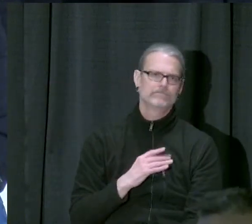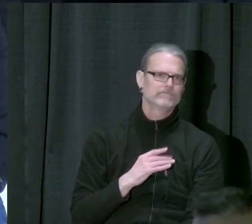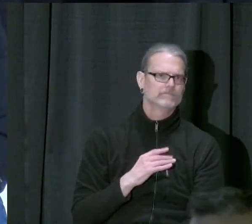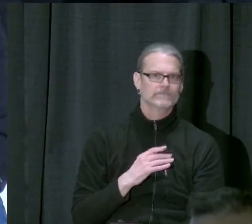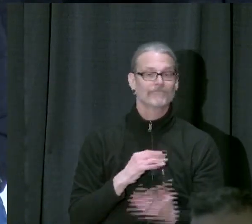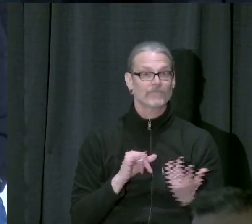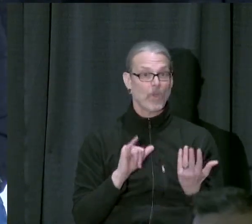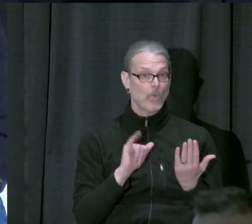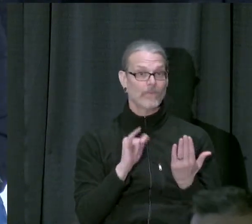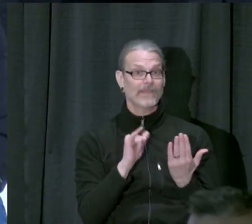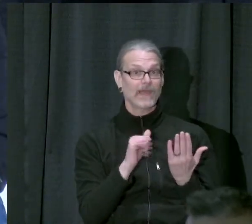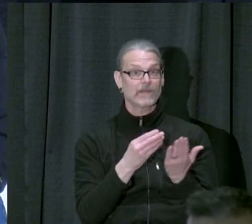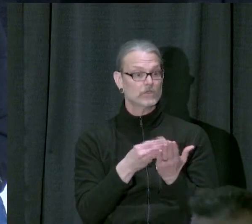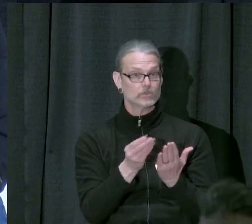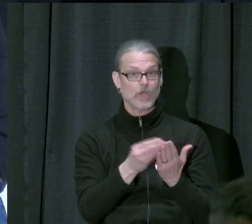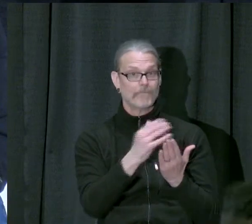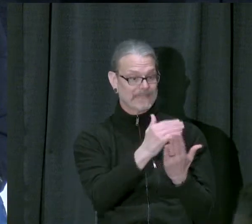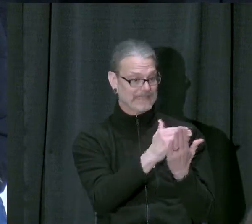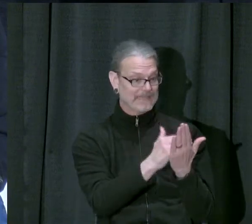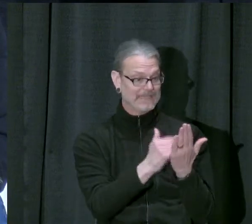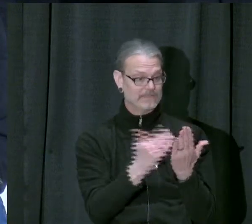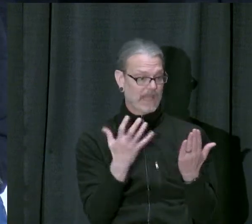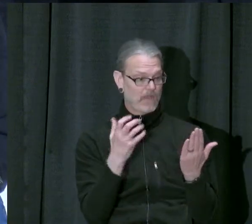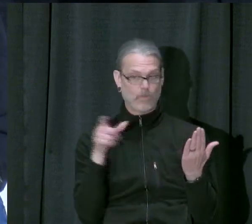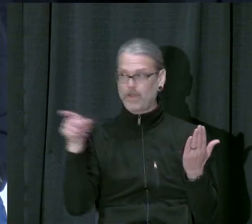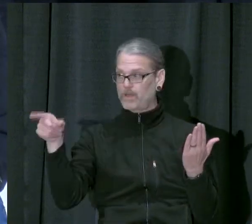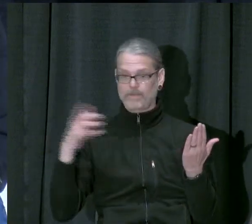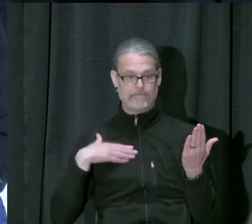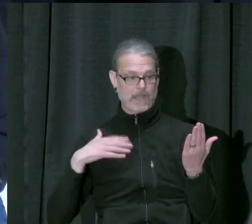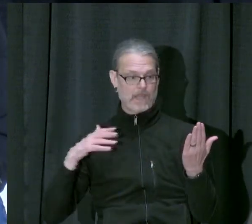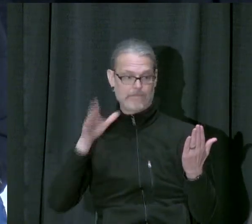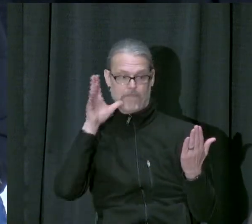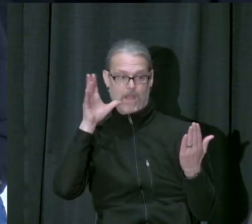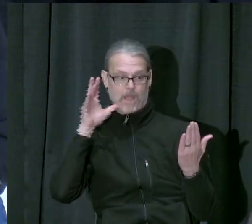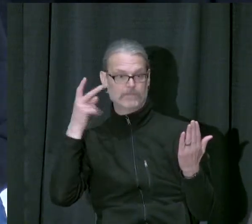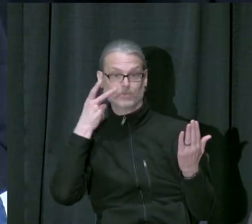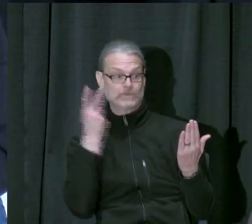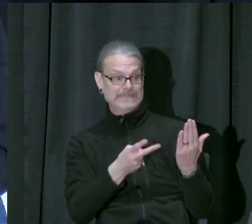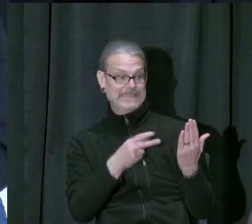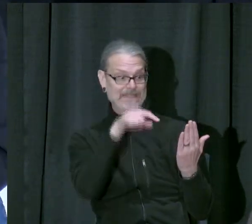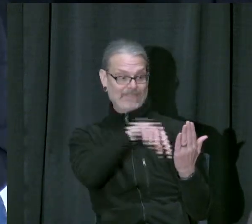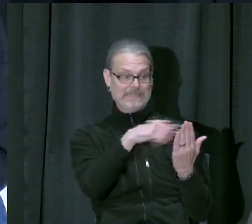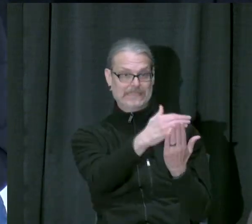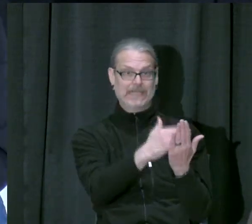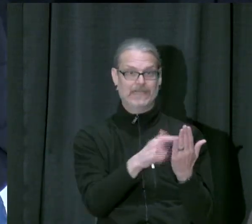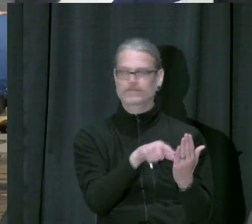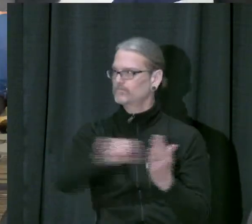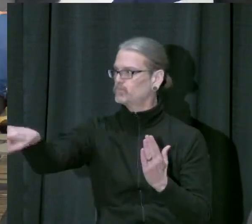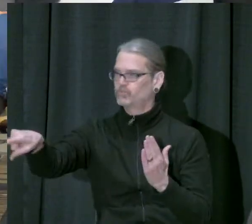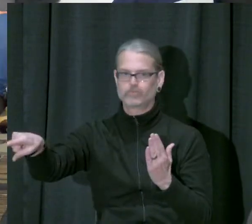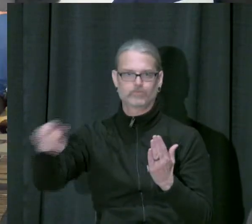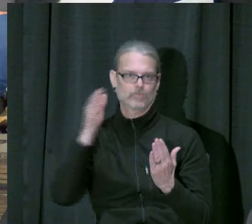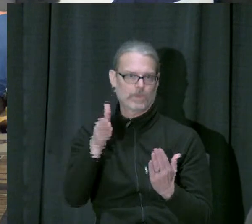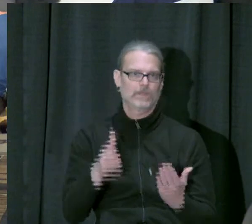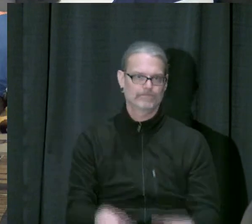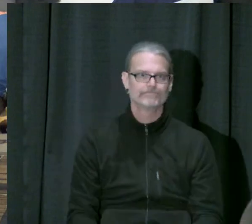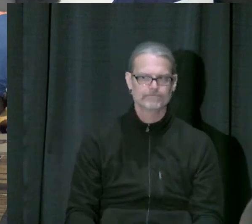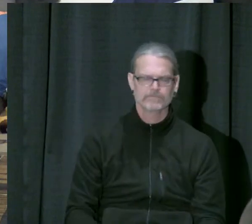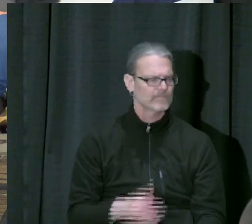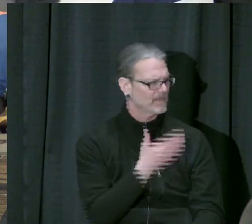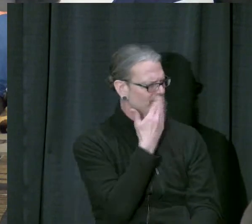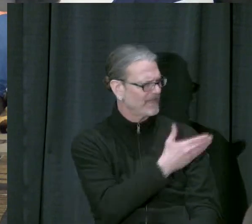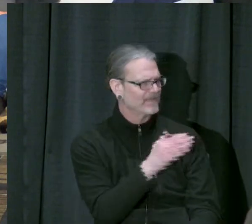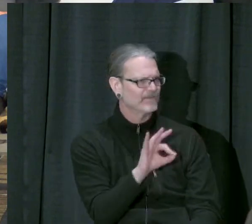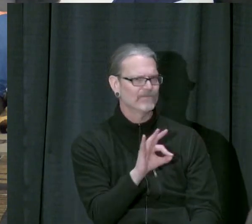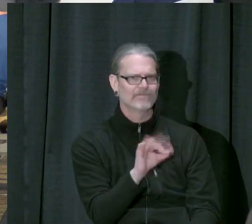be made available to one of their Alexa contacts of their choice. Super cool. Thank you so much, Fabio.